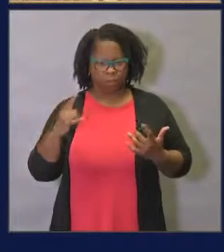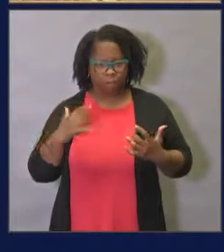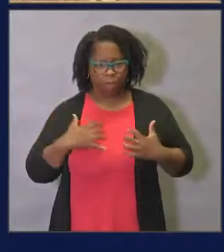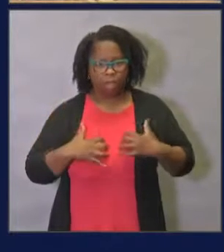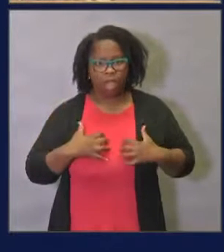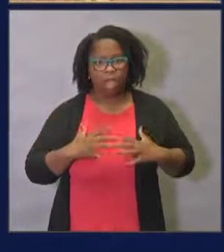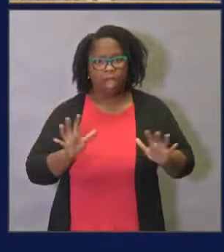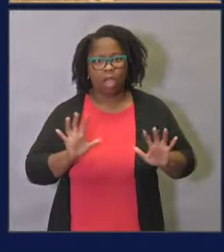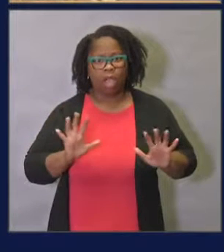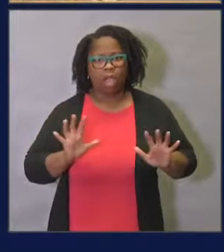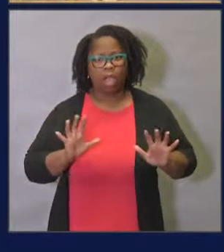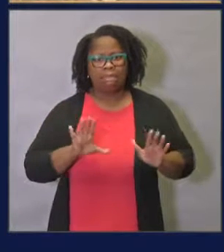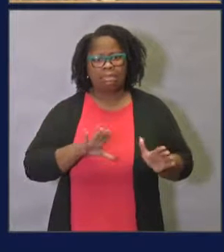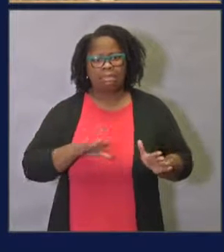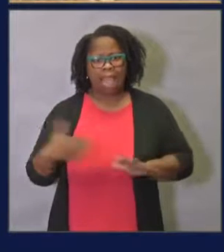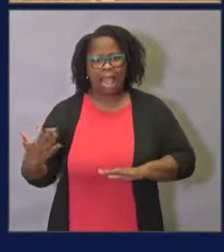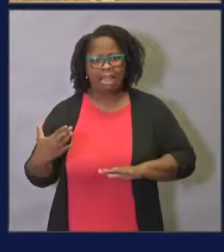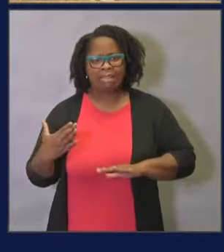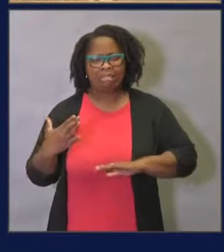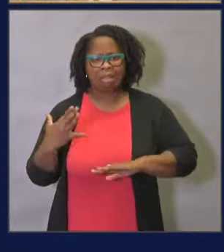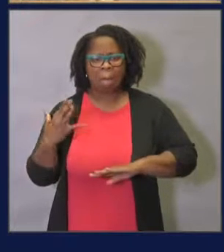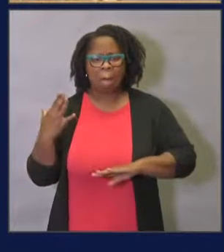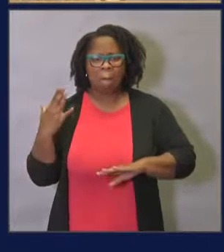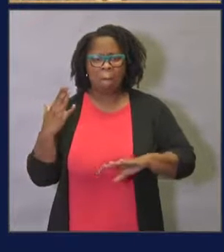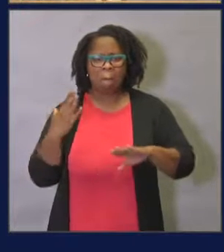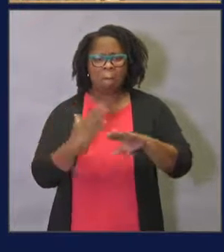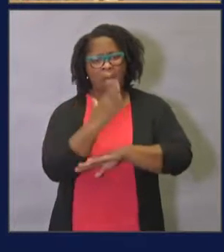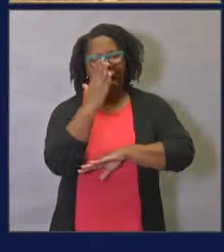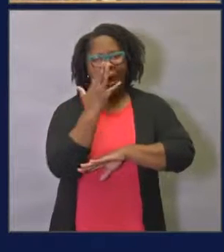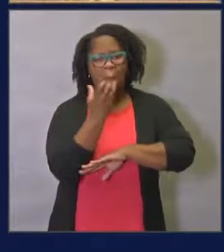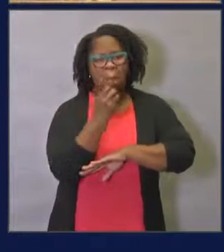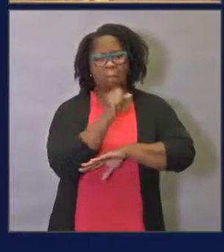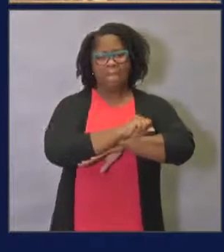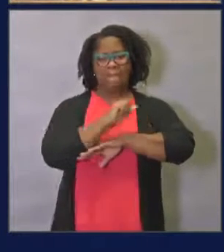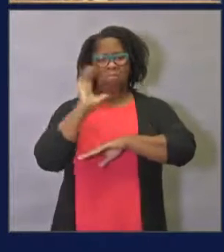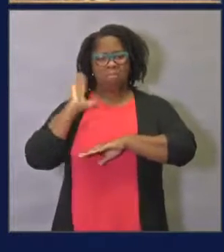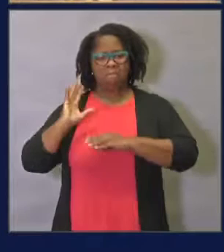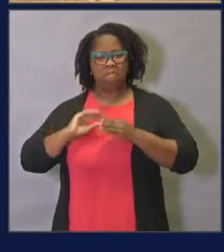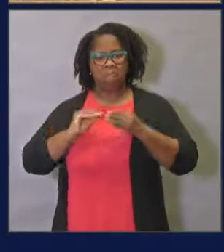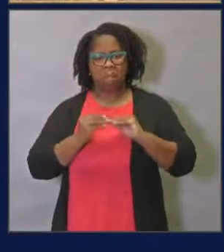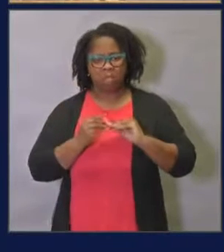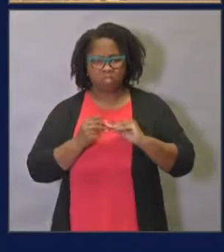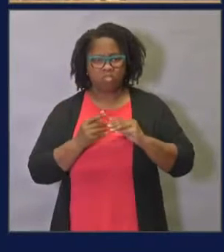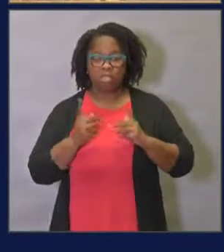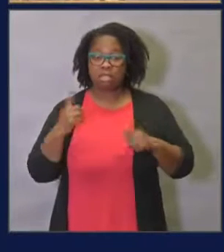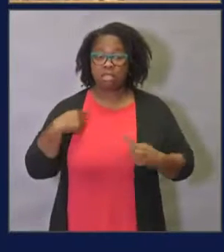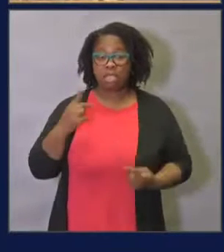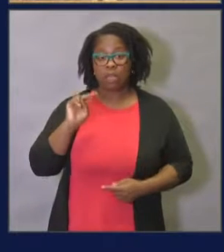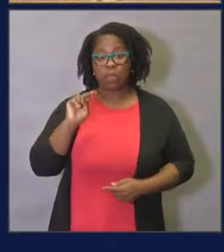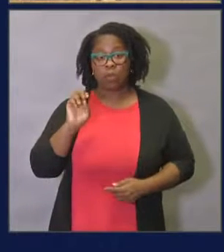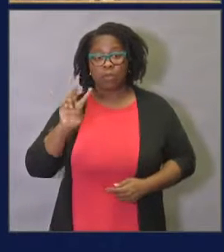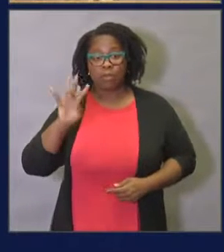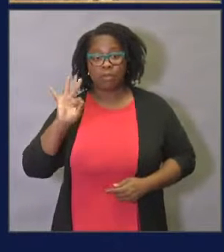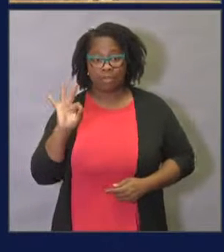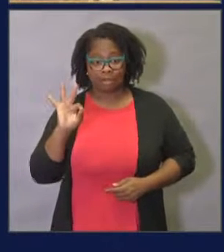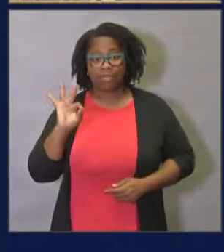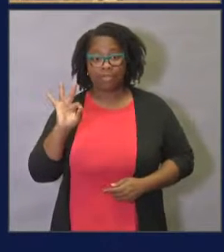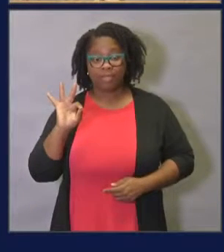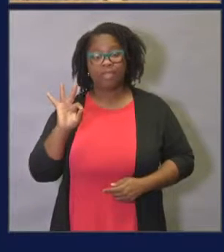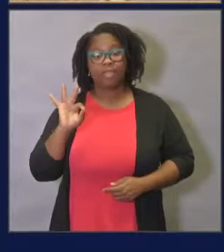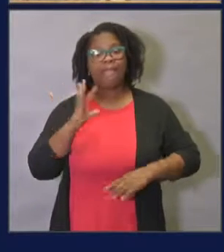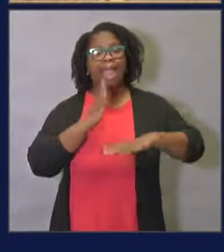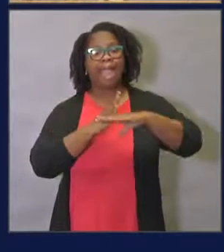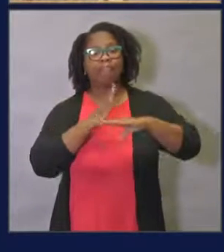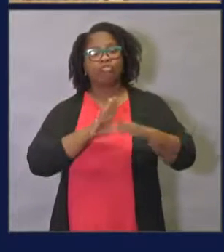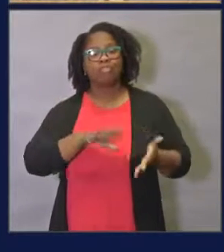increase in deaths that surpasses anything we saw in the early days of the pandemic. Since November 9th, average daily deaths have